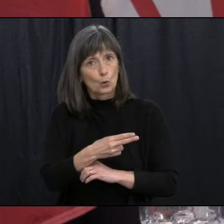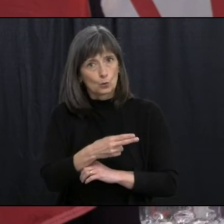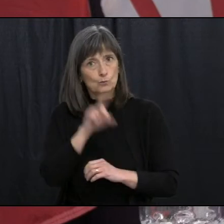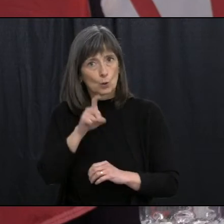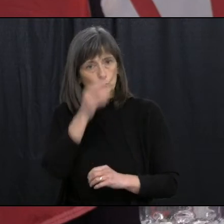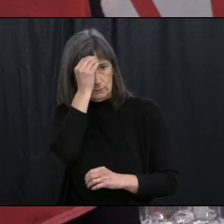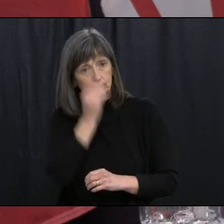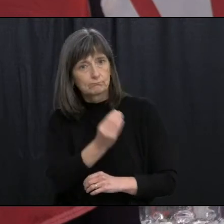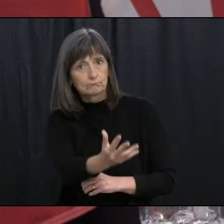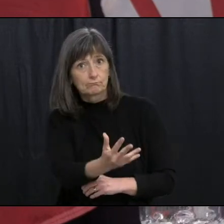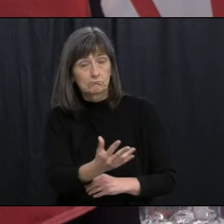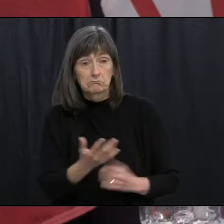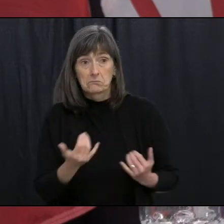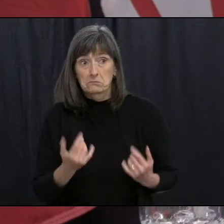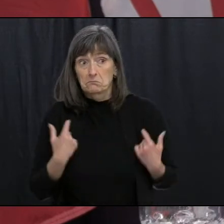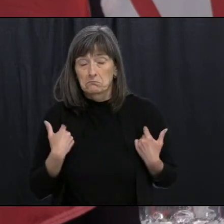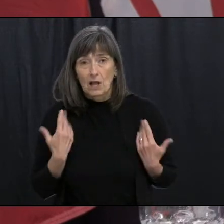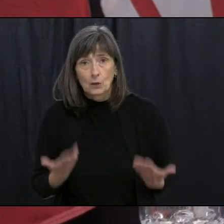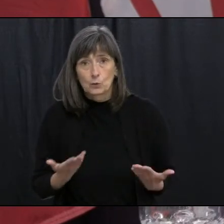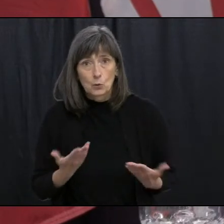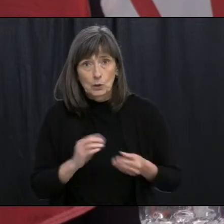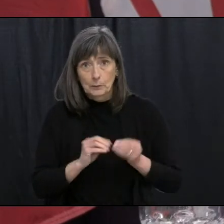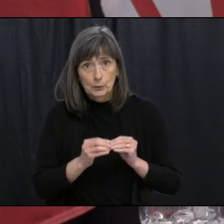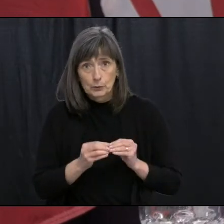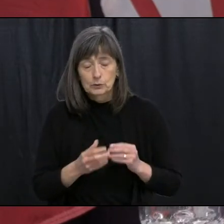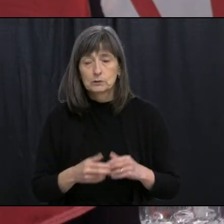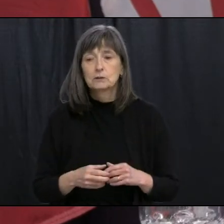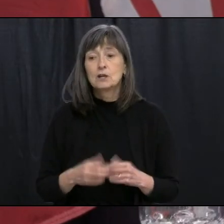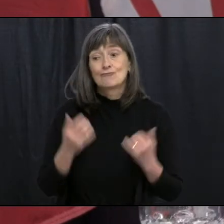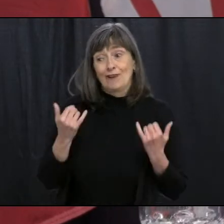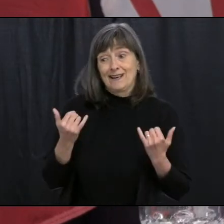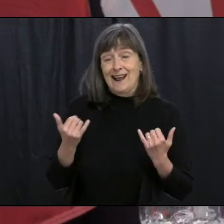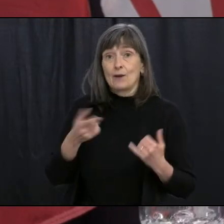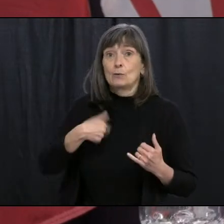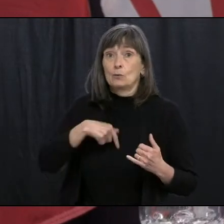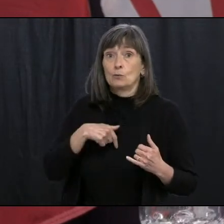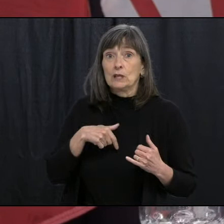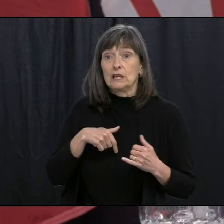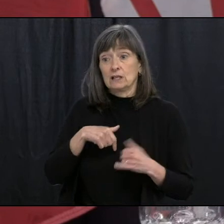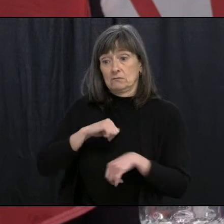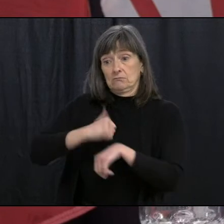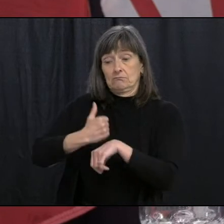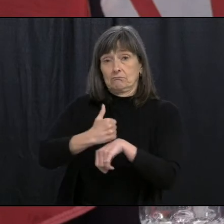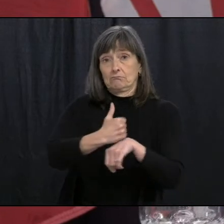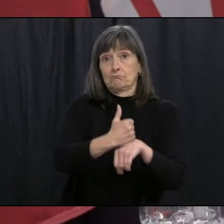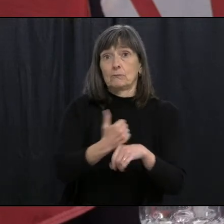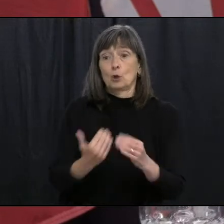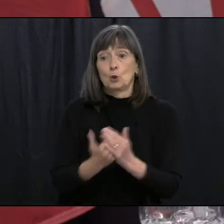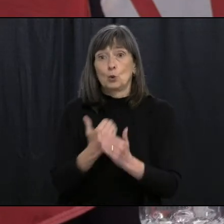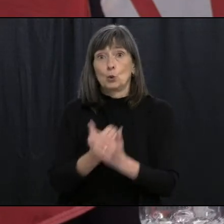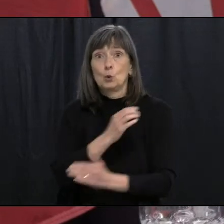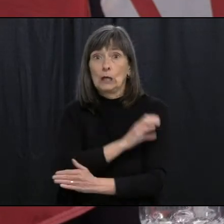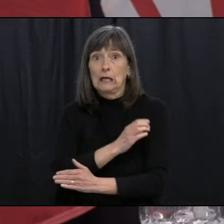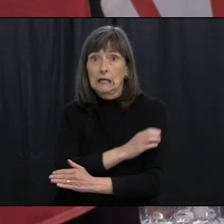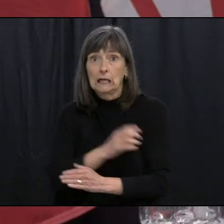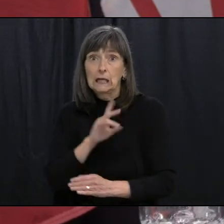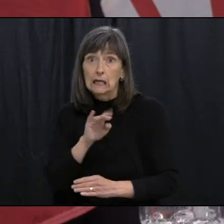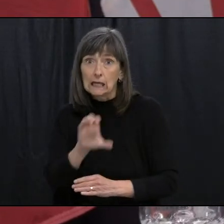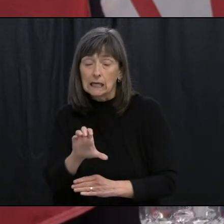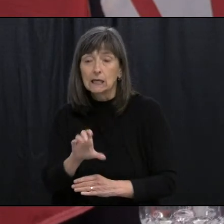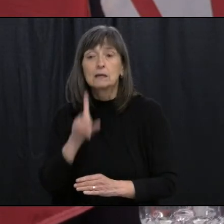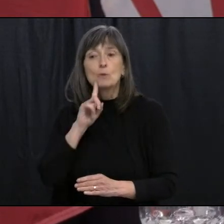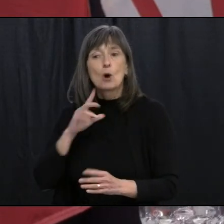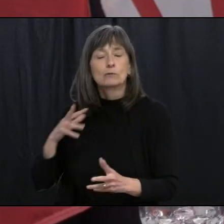in the process now of setting up extra clinics to ensure that people can get the appointments moved